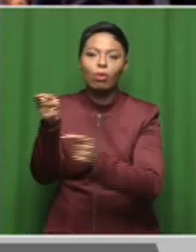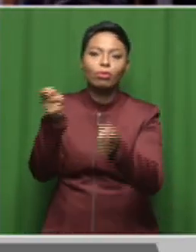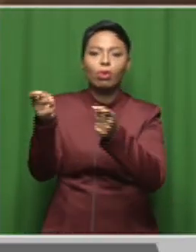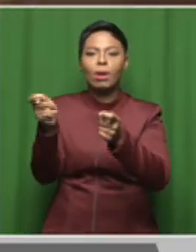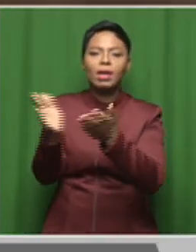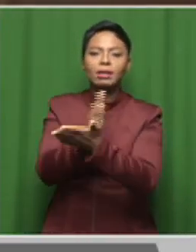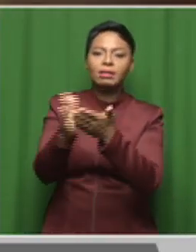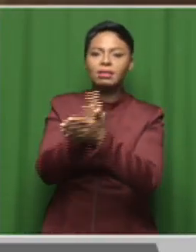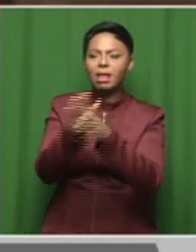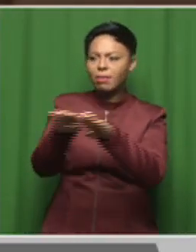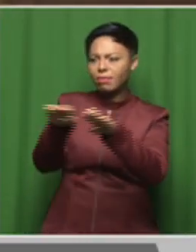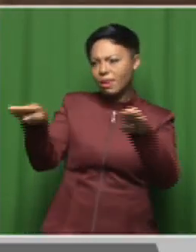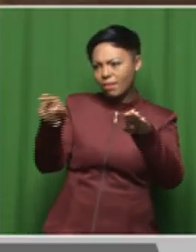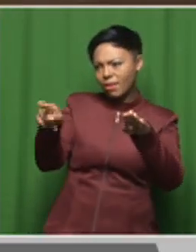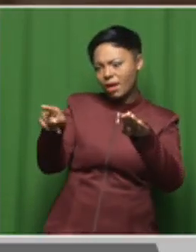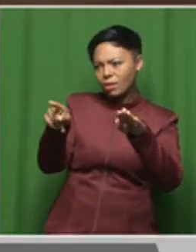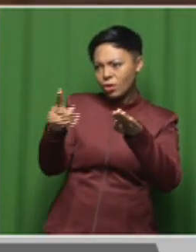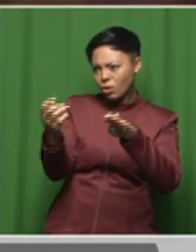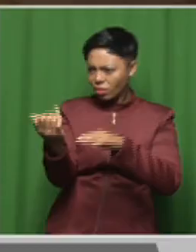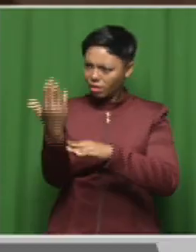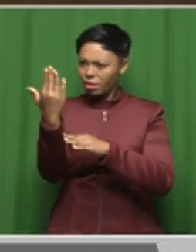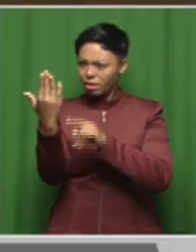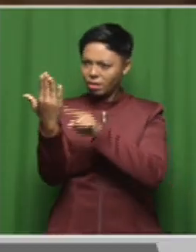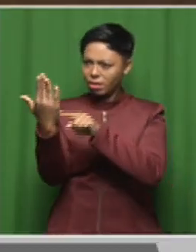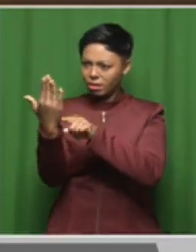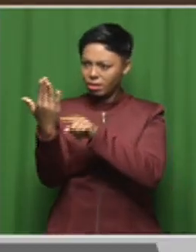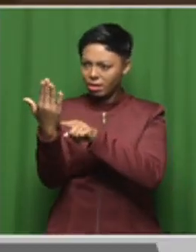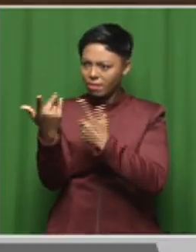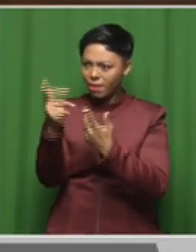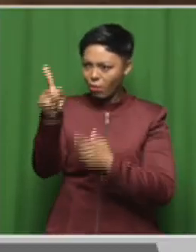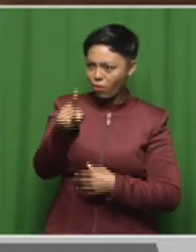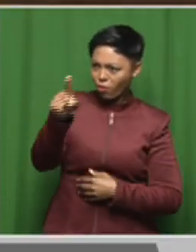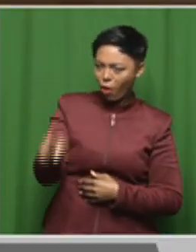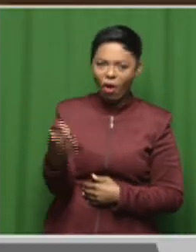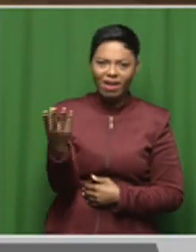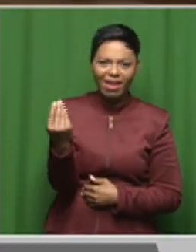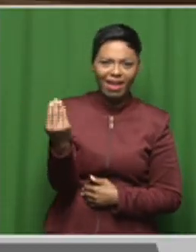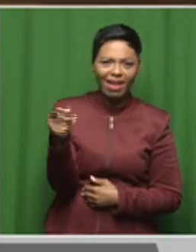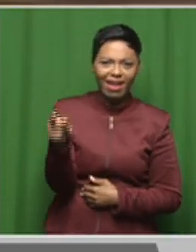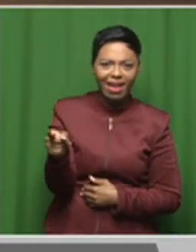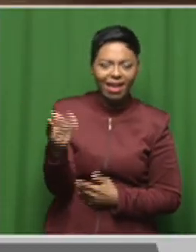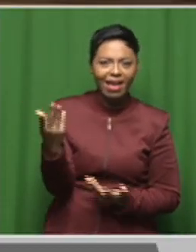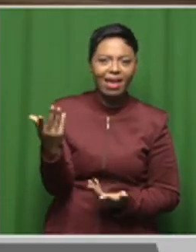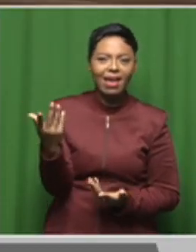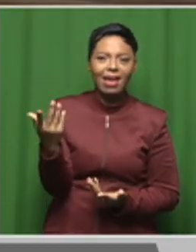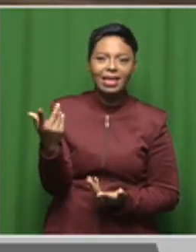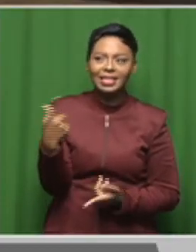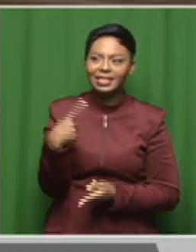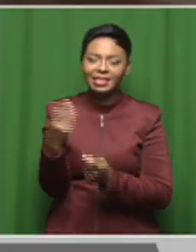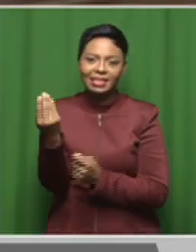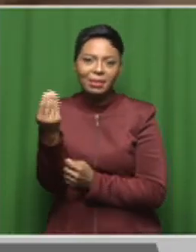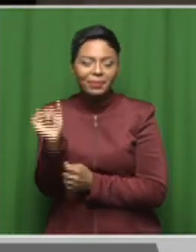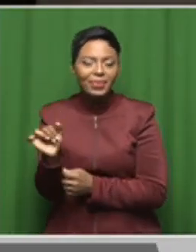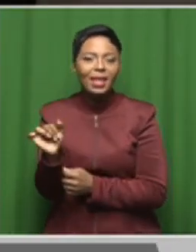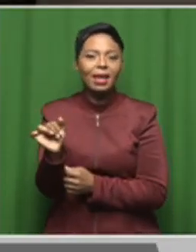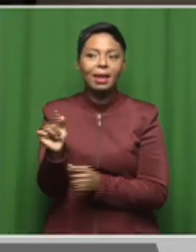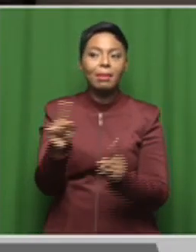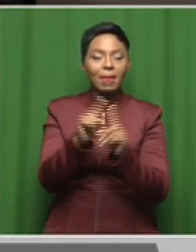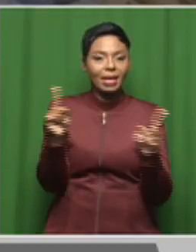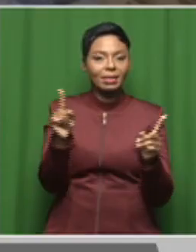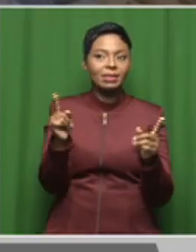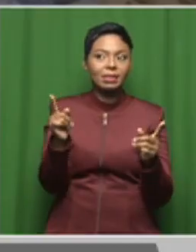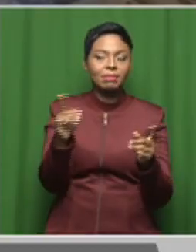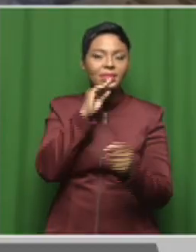prices that are displayed, for example, on the shelves might still be incorrect. But the large retailers, although it might have cost them a